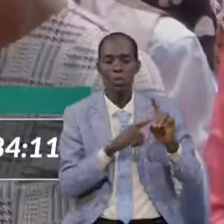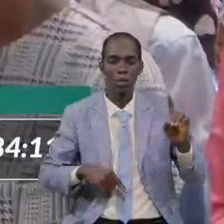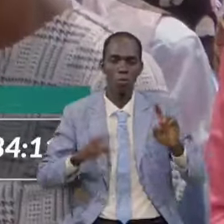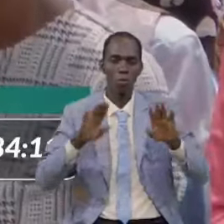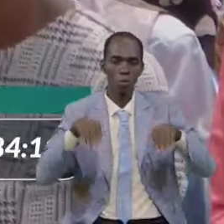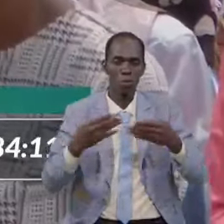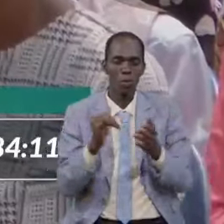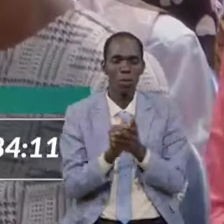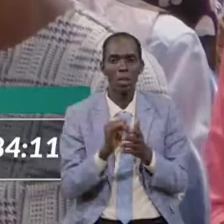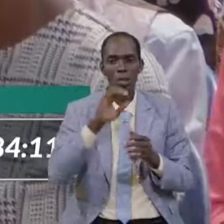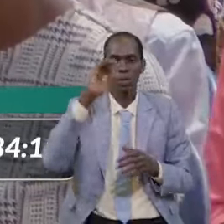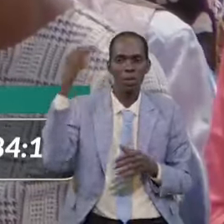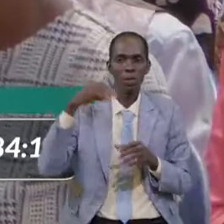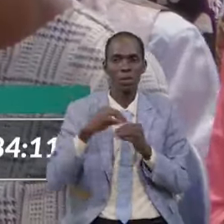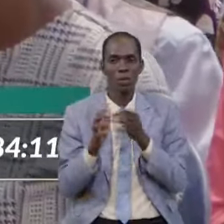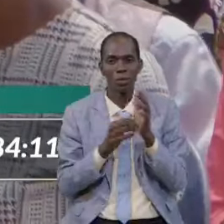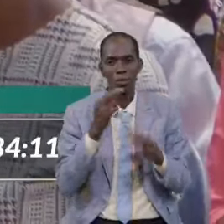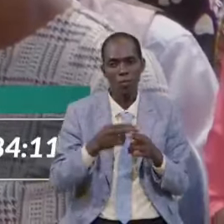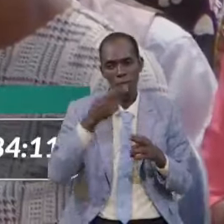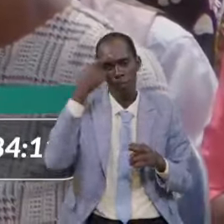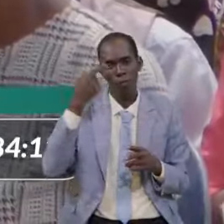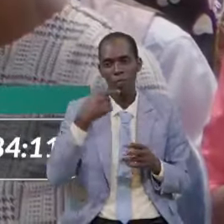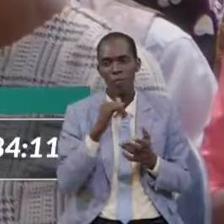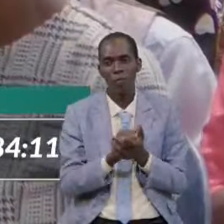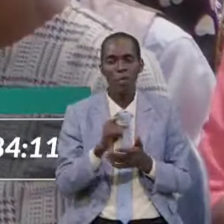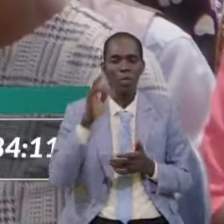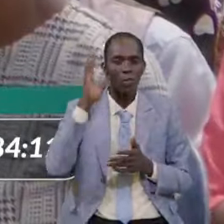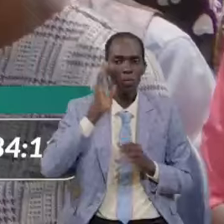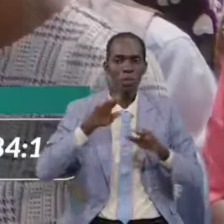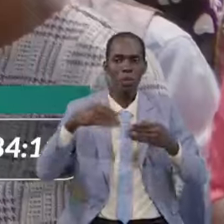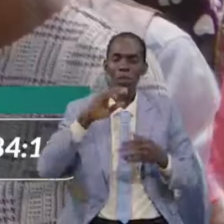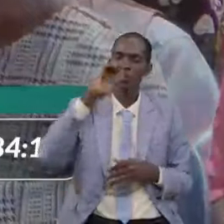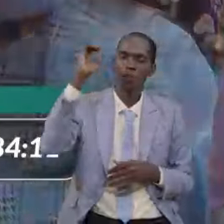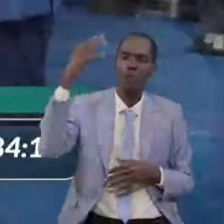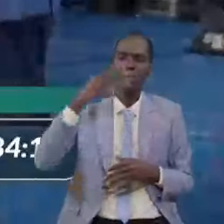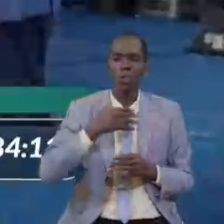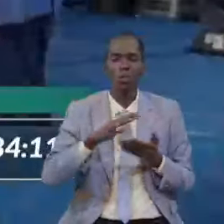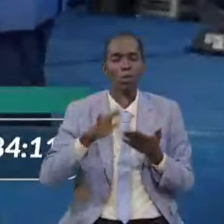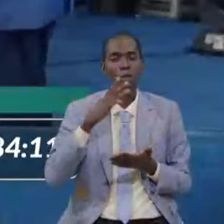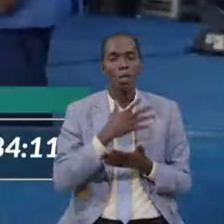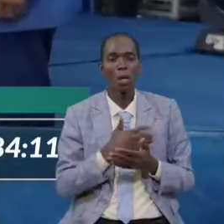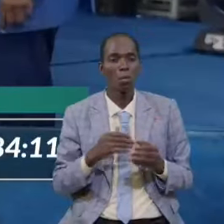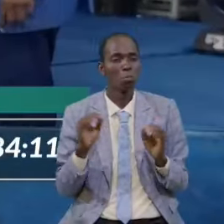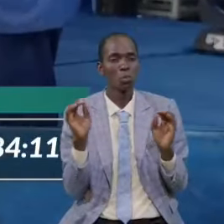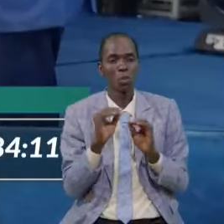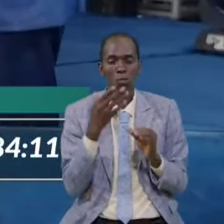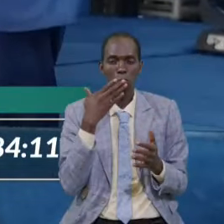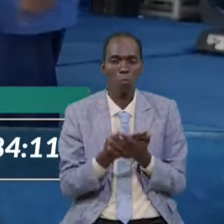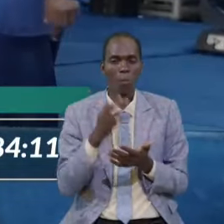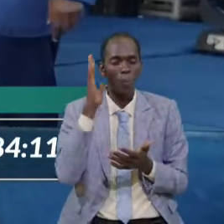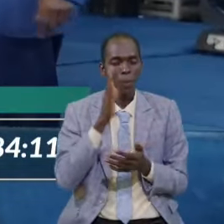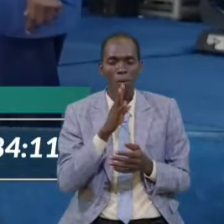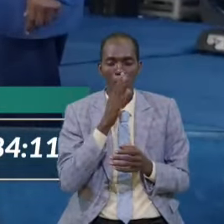it will give grace and glory, and nothing good shall he withhold from them that walk